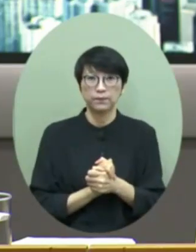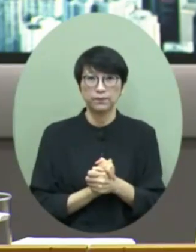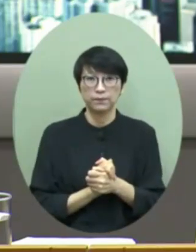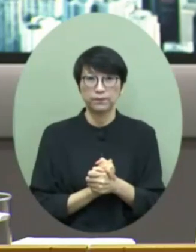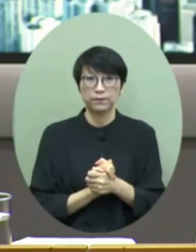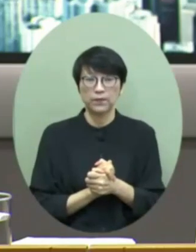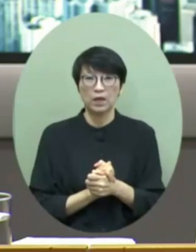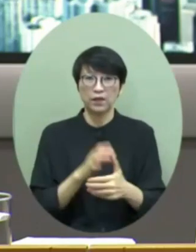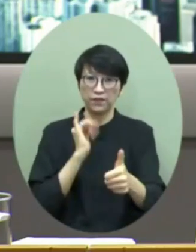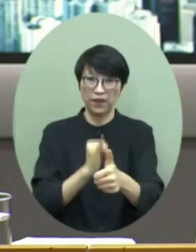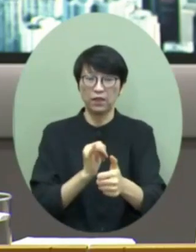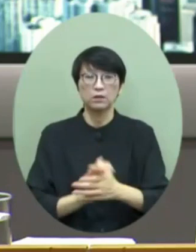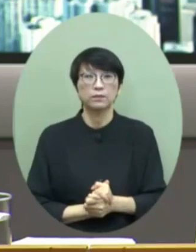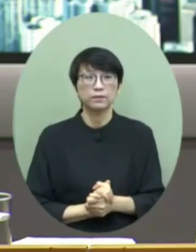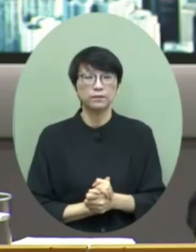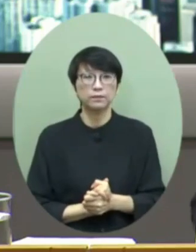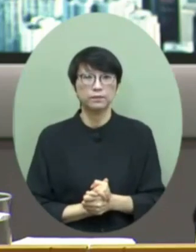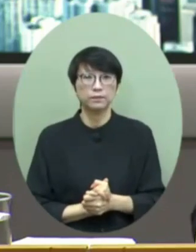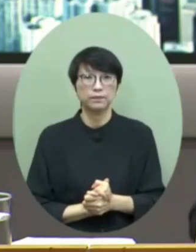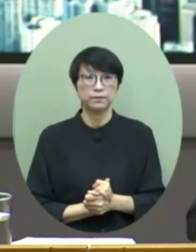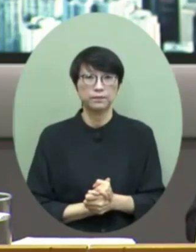leading to this punishment.